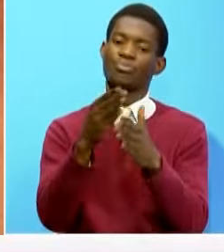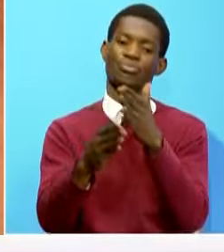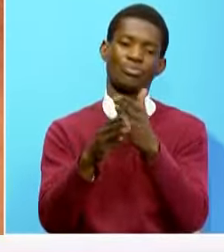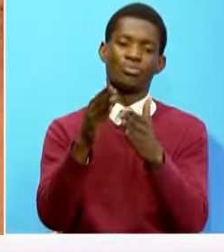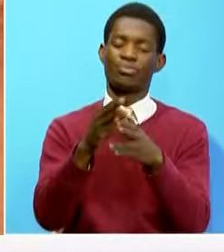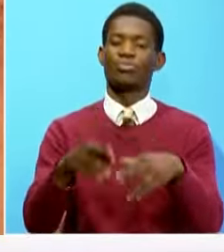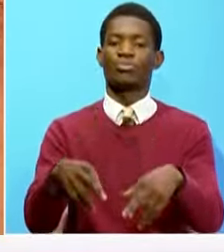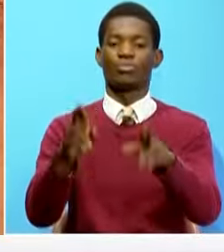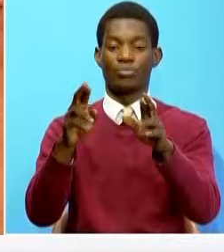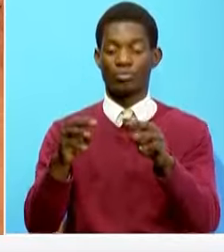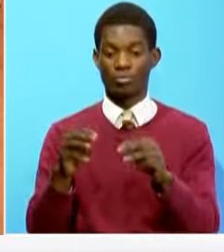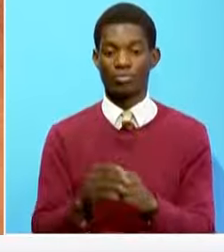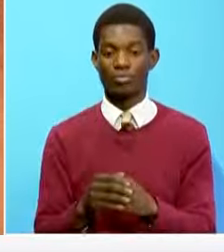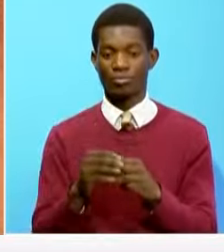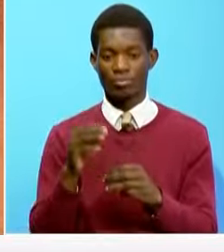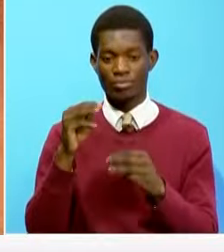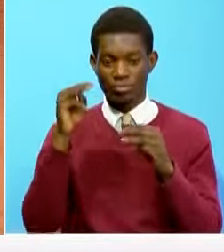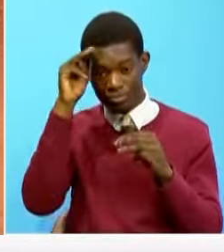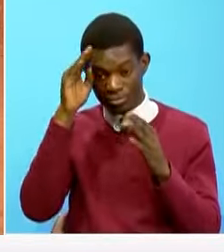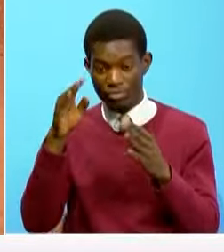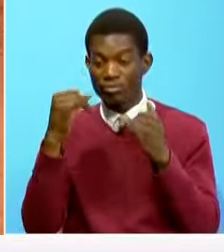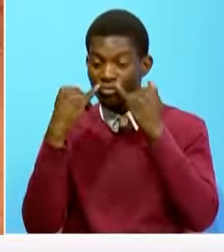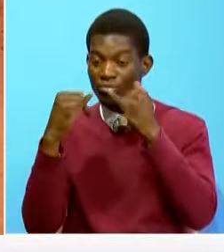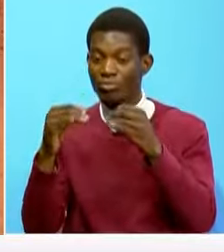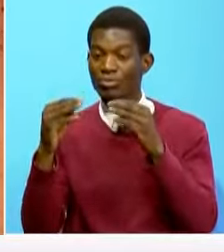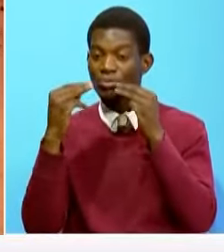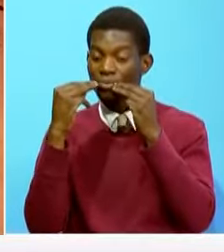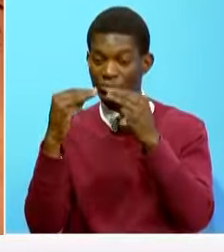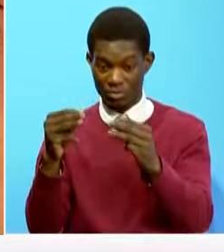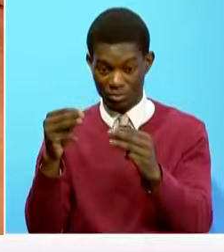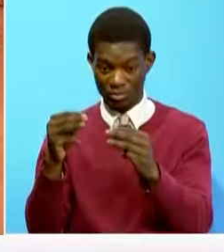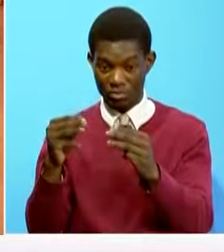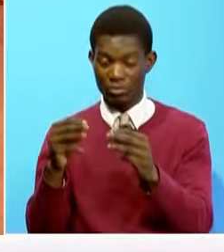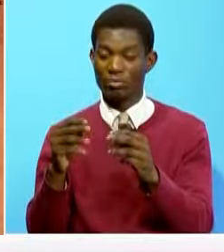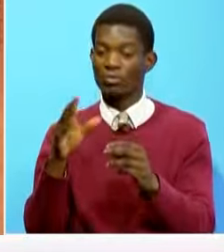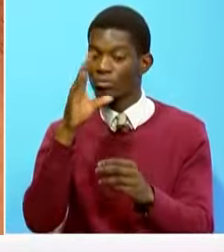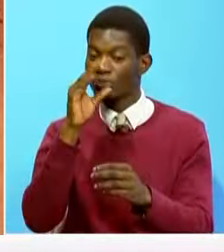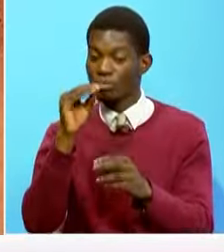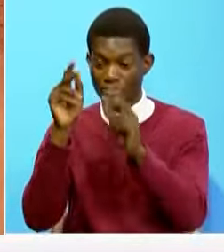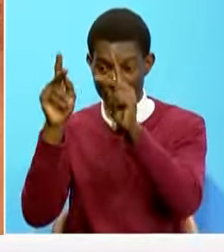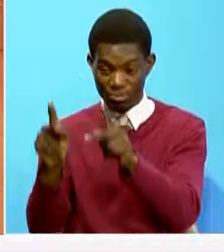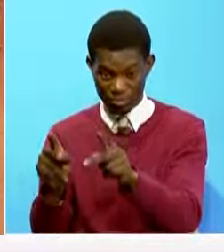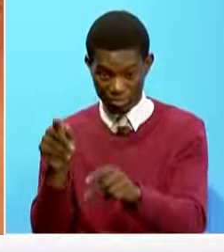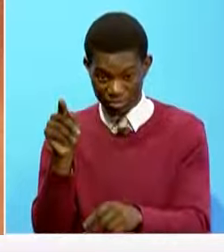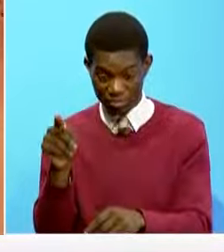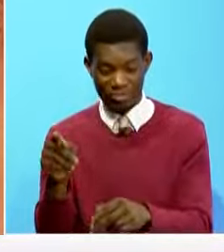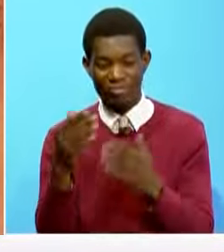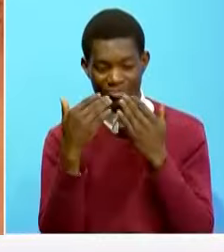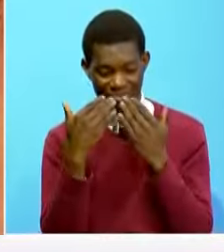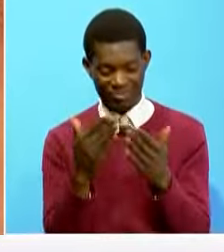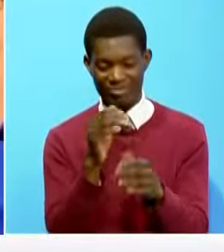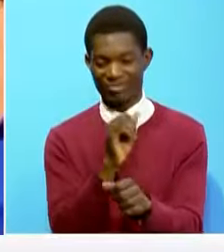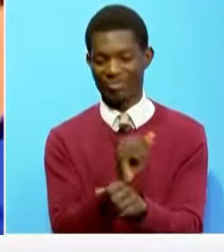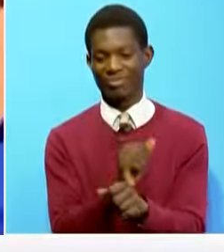of Information and Media Director Spokesperson Henry Kapata took time to appreciate the